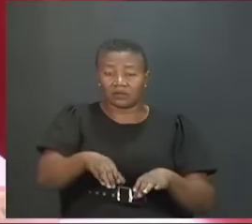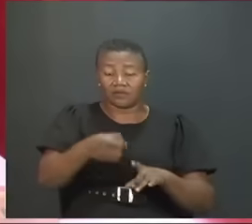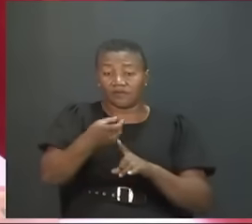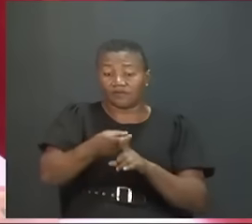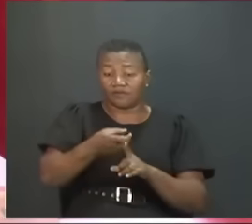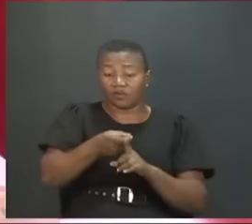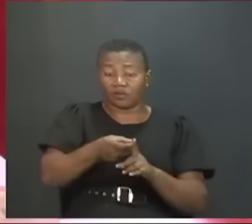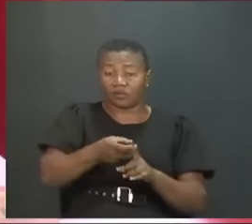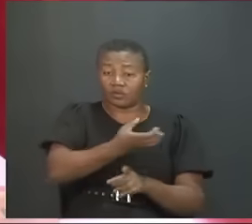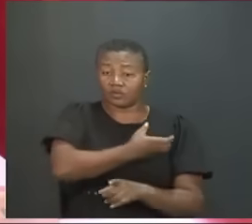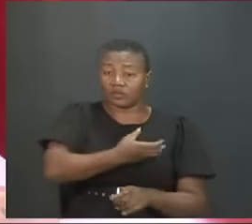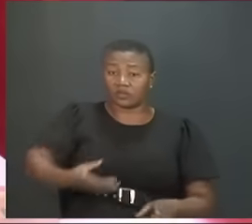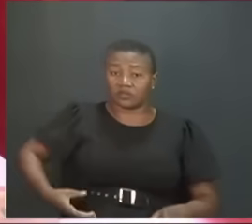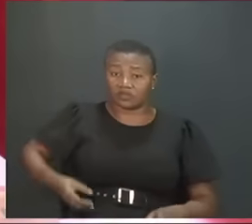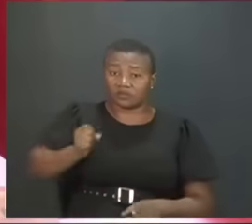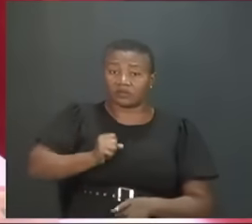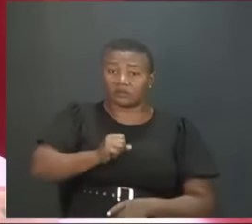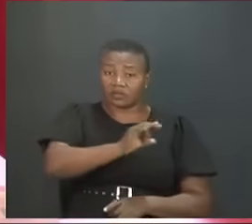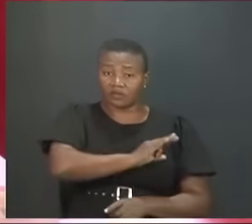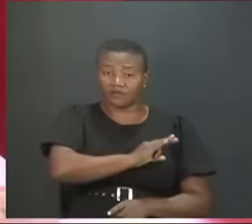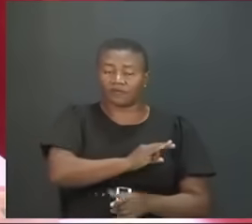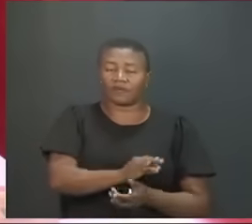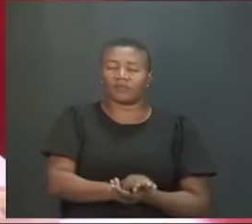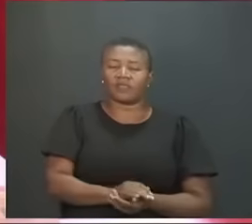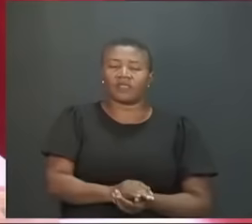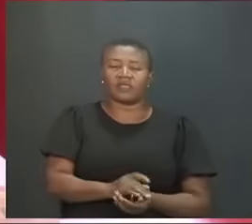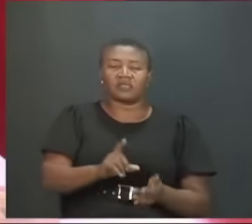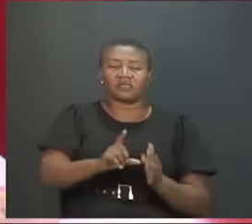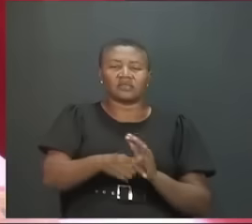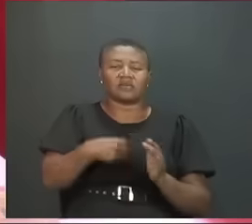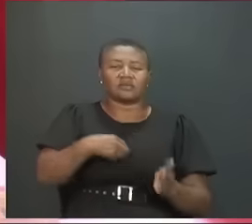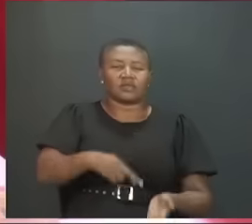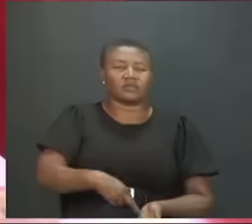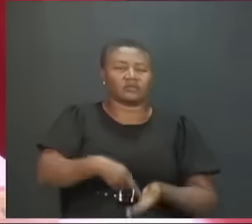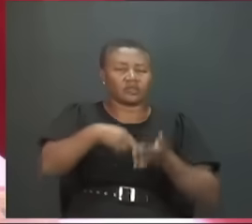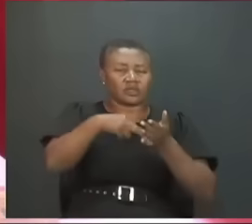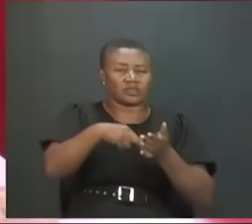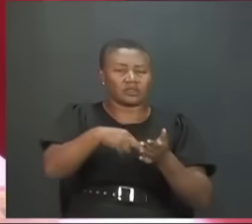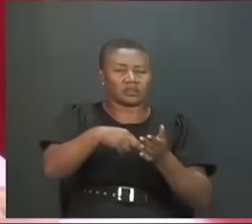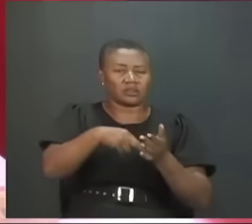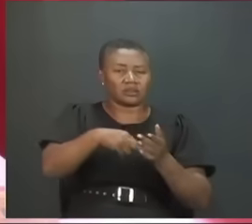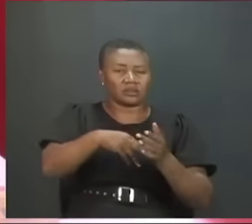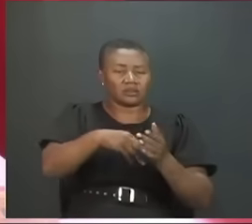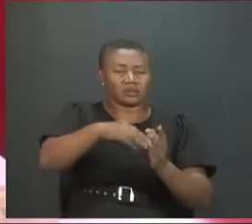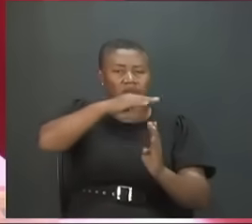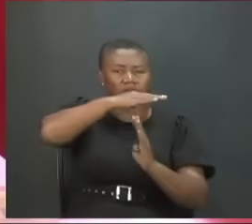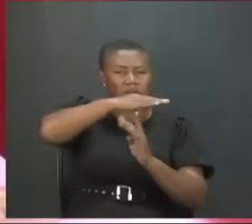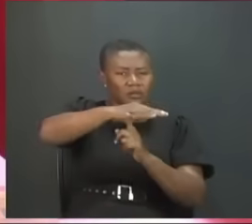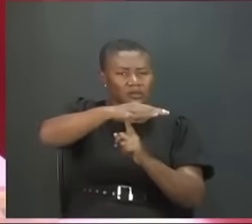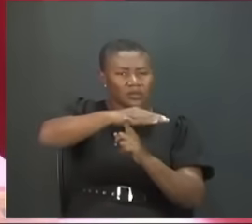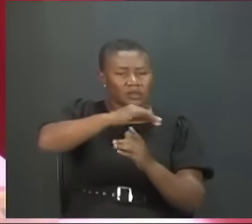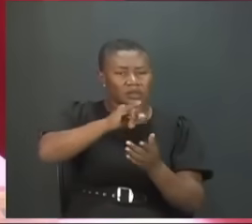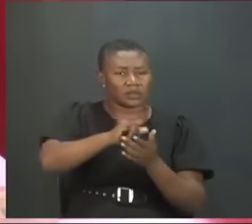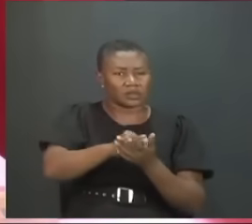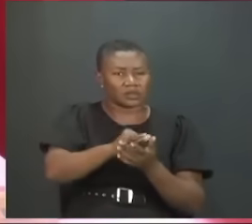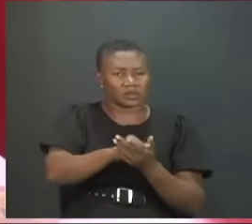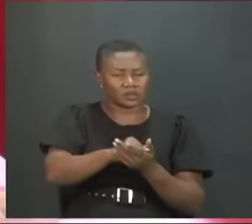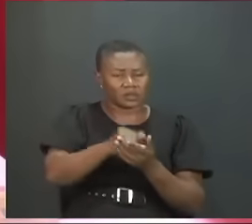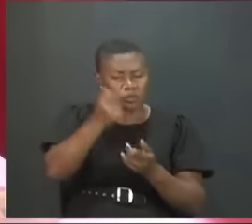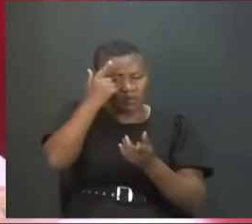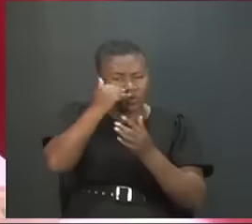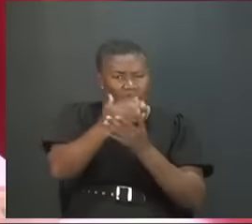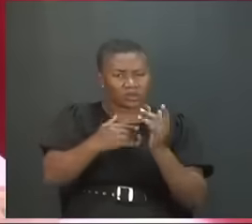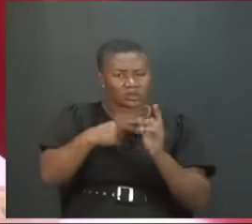So I raised an objection on the grounds that because someone has already gone to